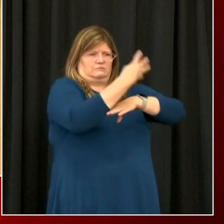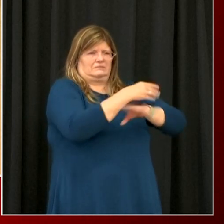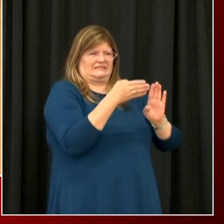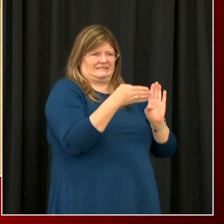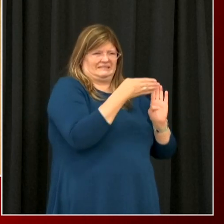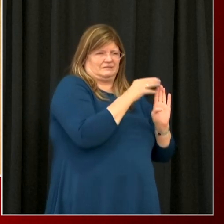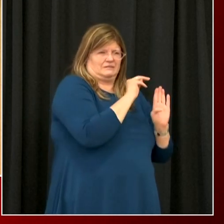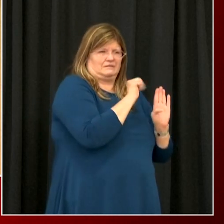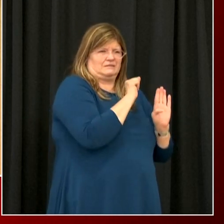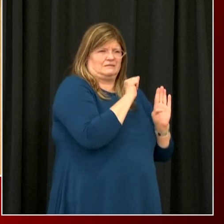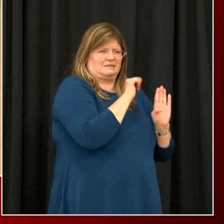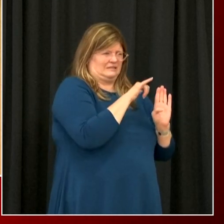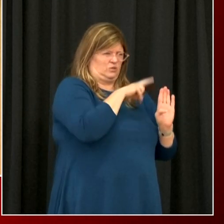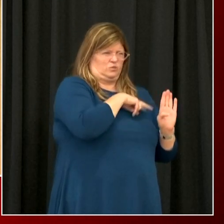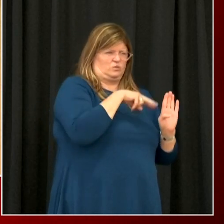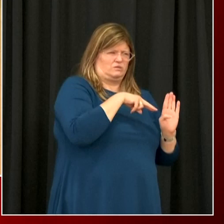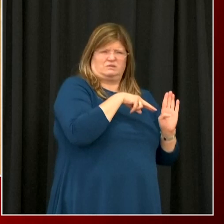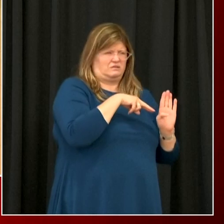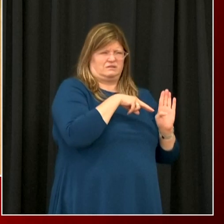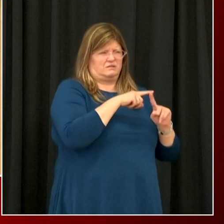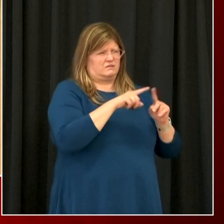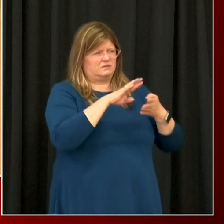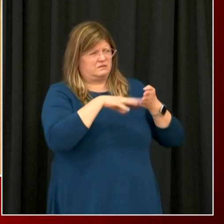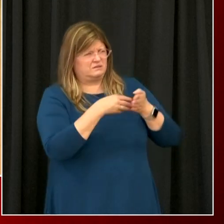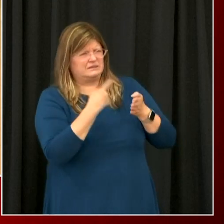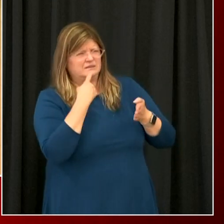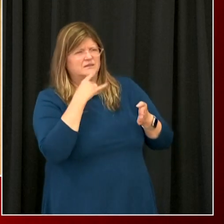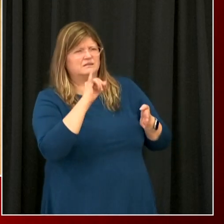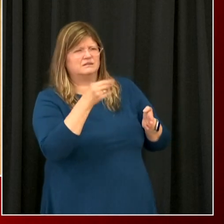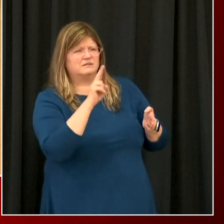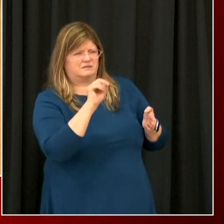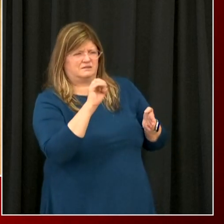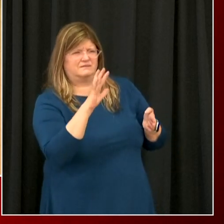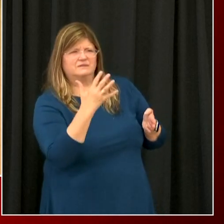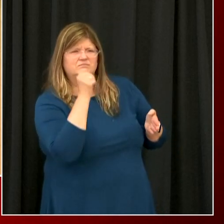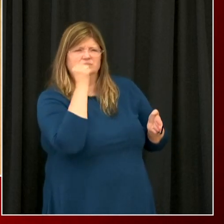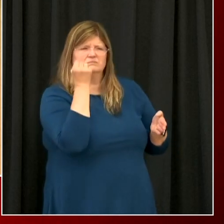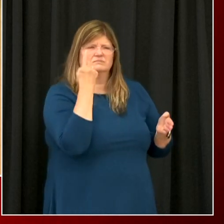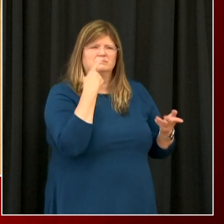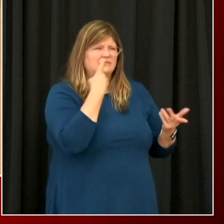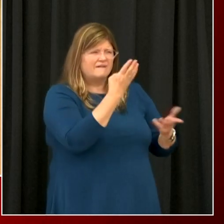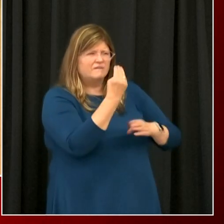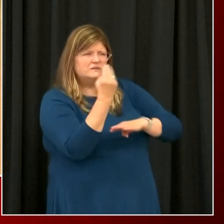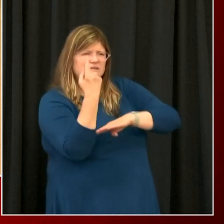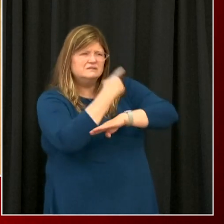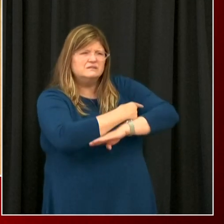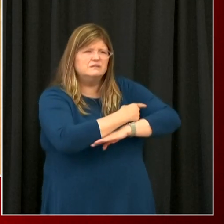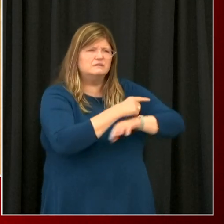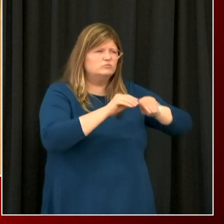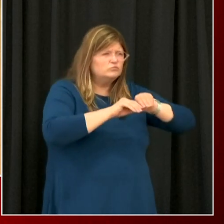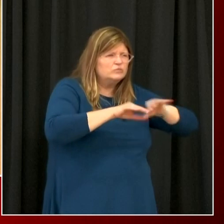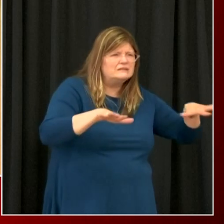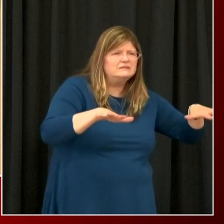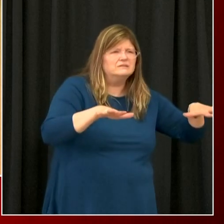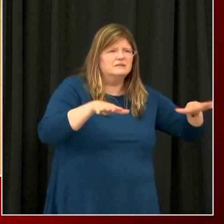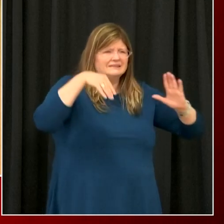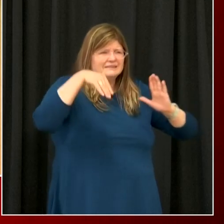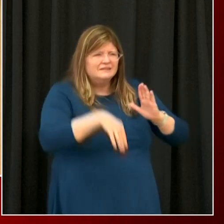was June 5th. So when we begin this 14-day community spread downward trend, what date did that start